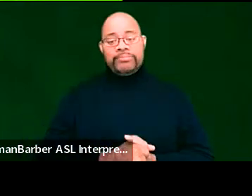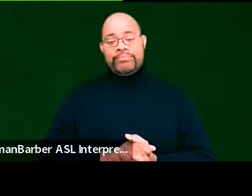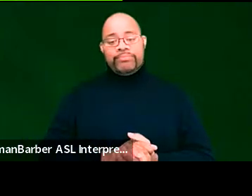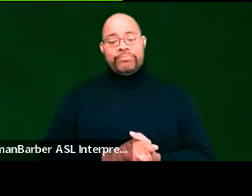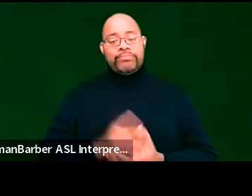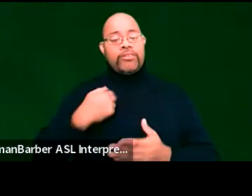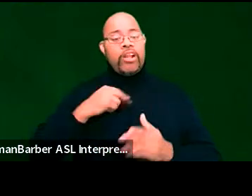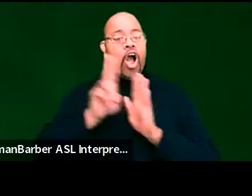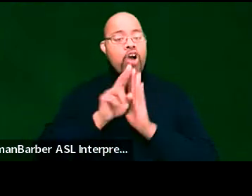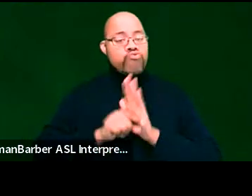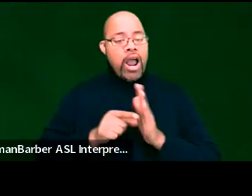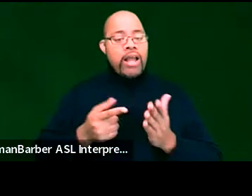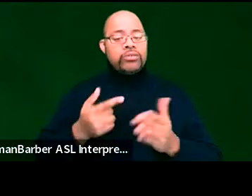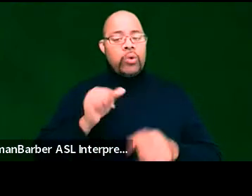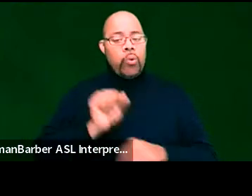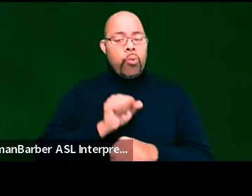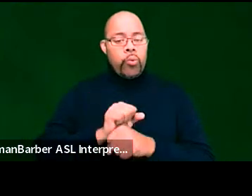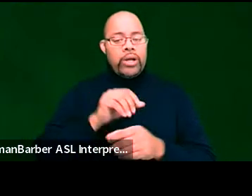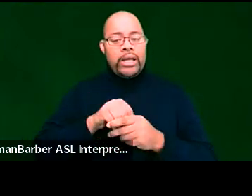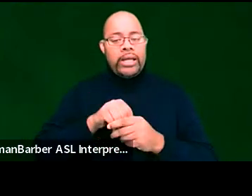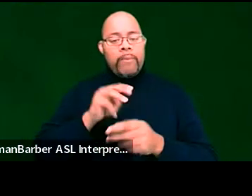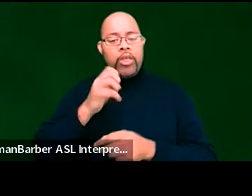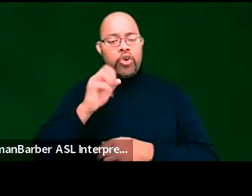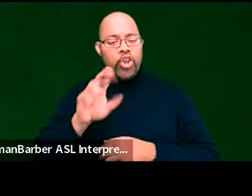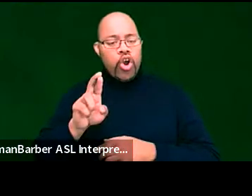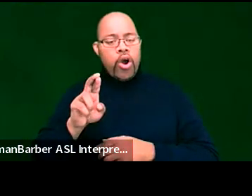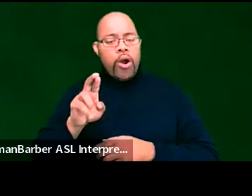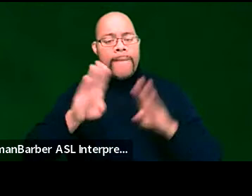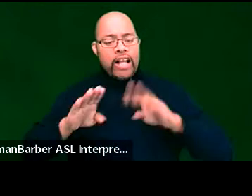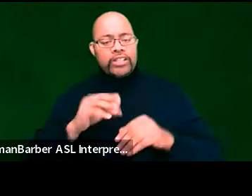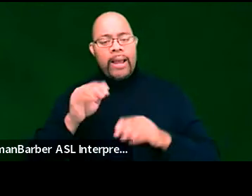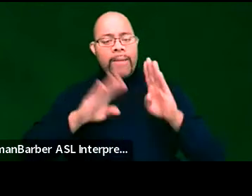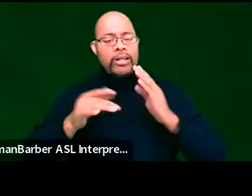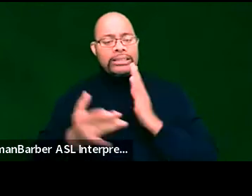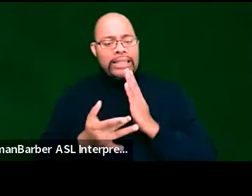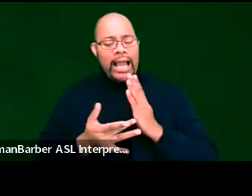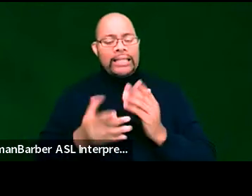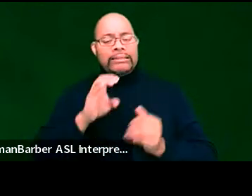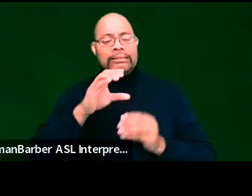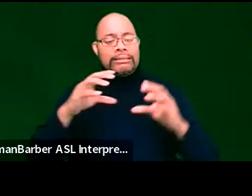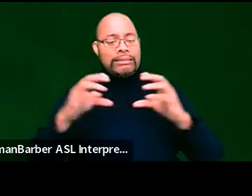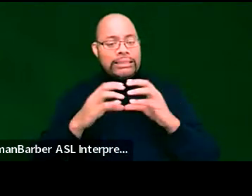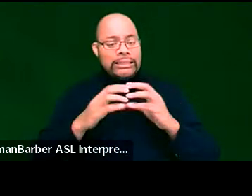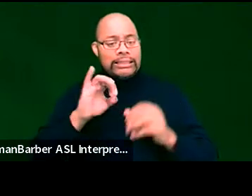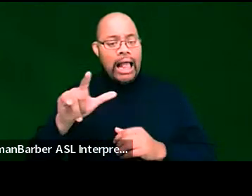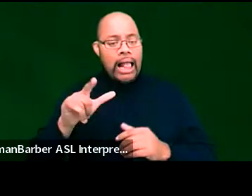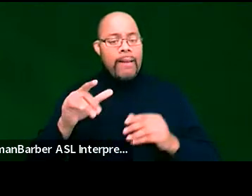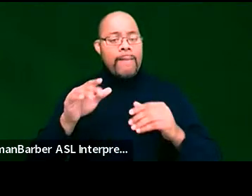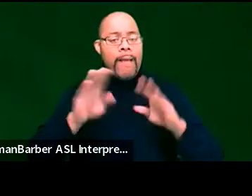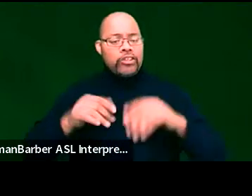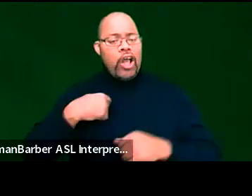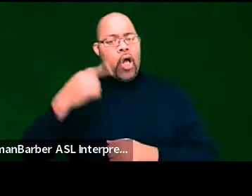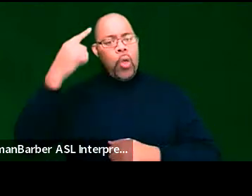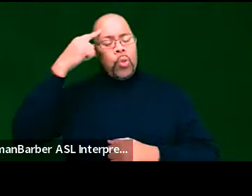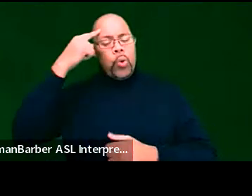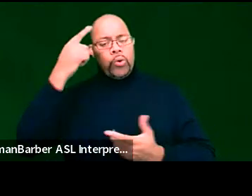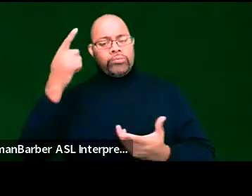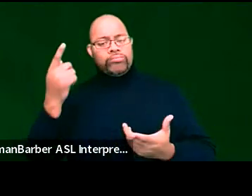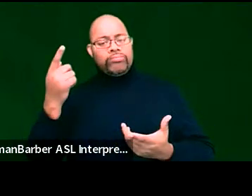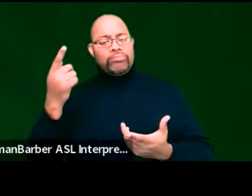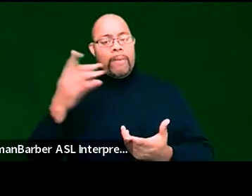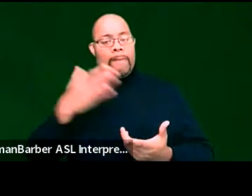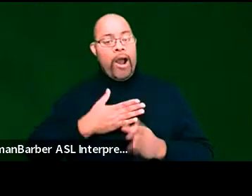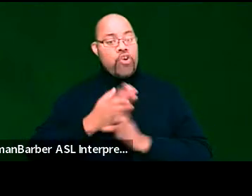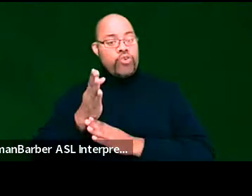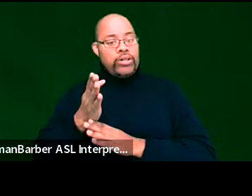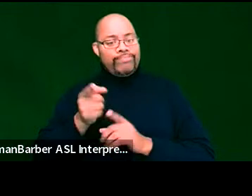as an undergrad who was working in molecular biology and biotech cell biology, you know, I thought that essentially my